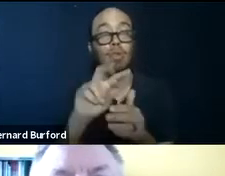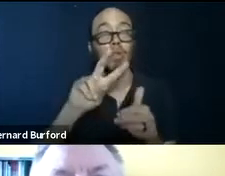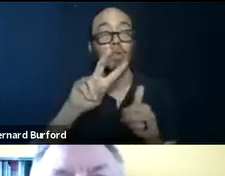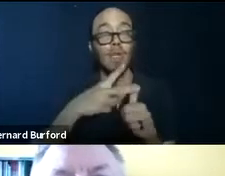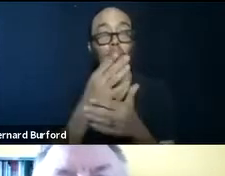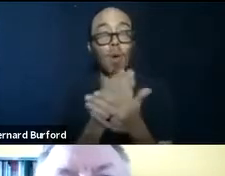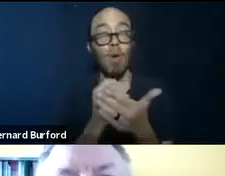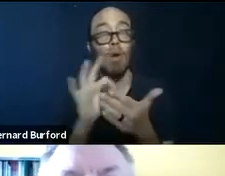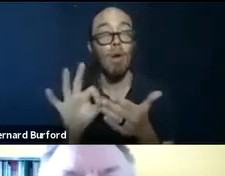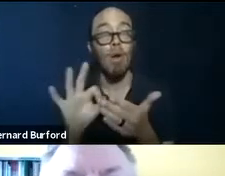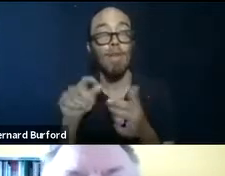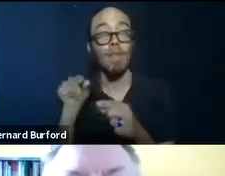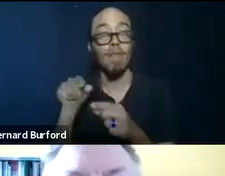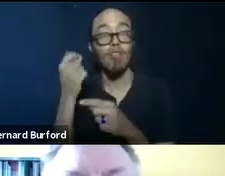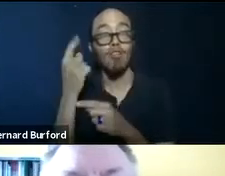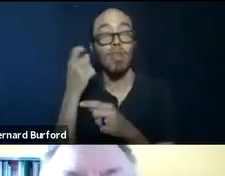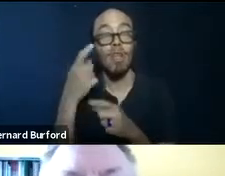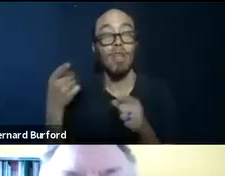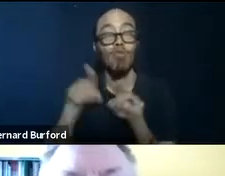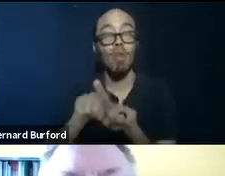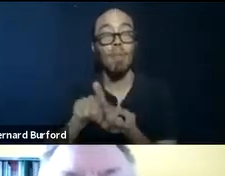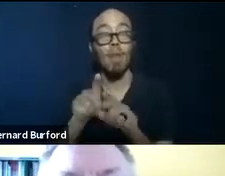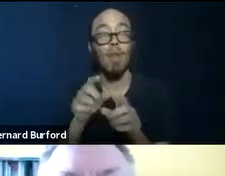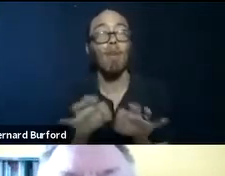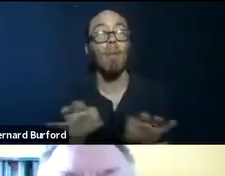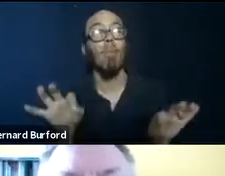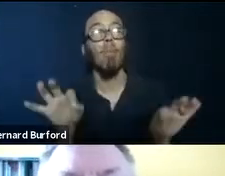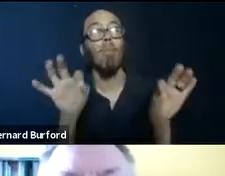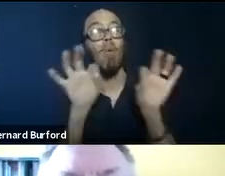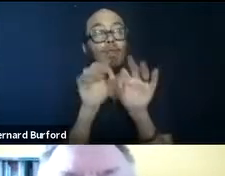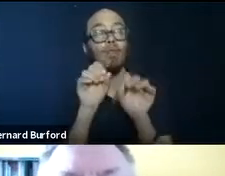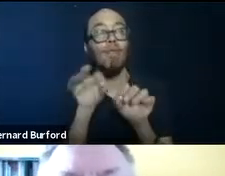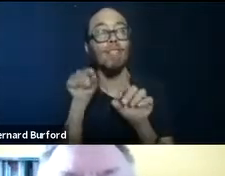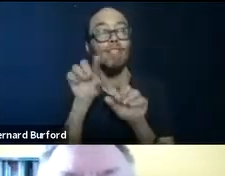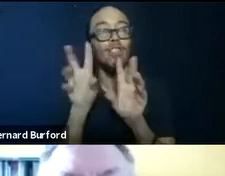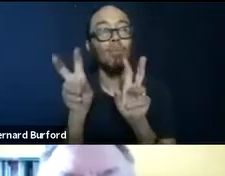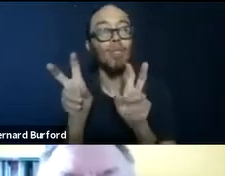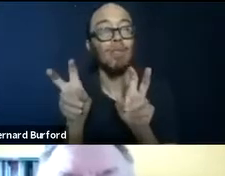understanding and agreement on the importance of this subject.